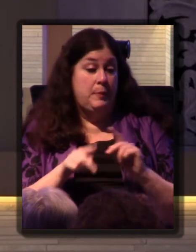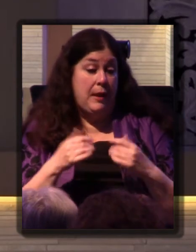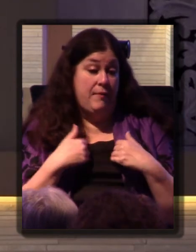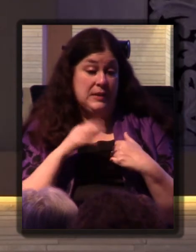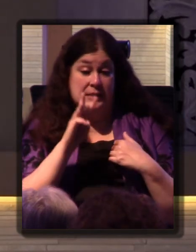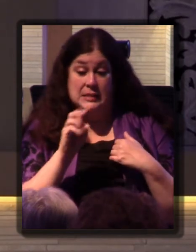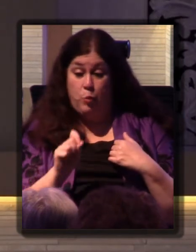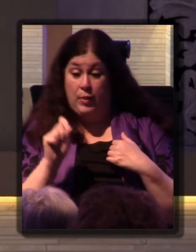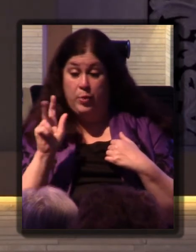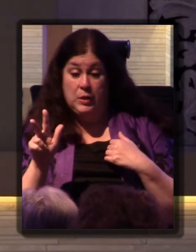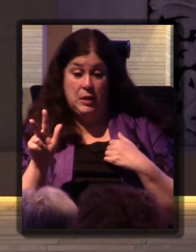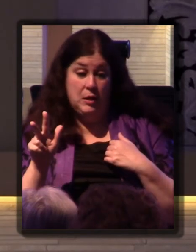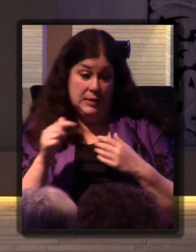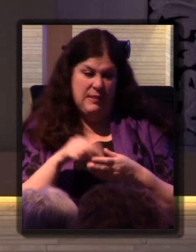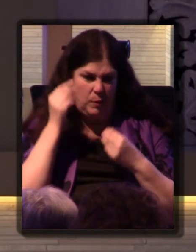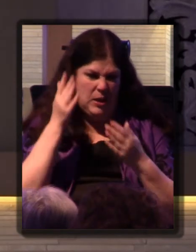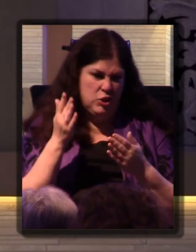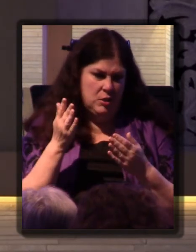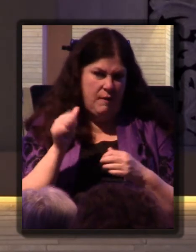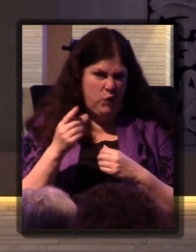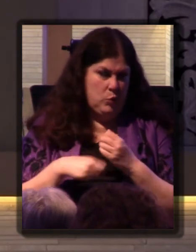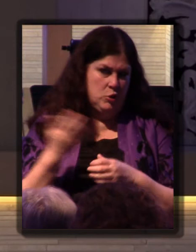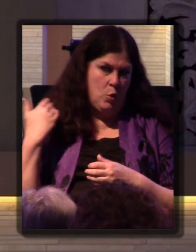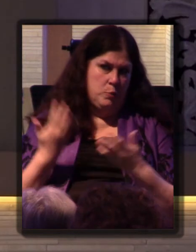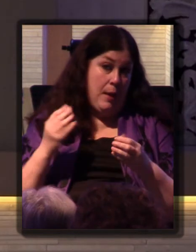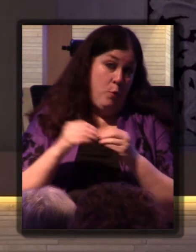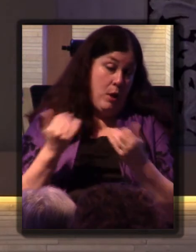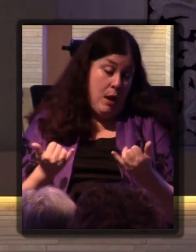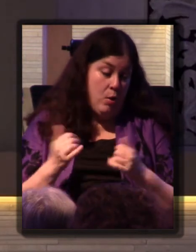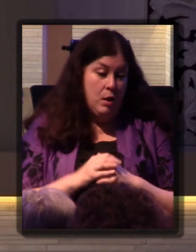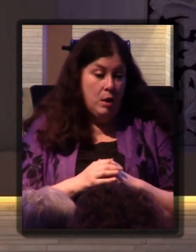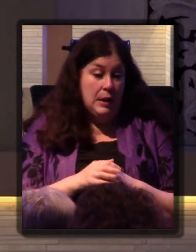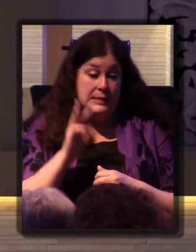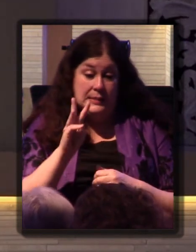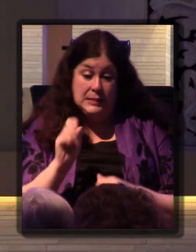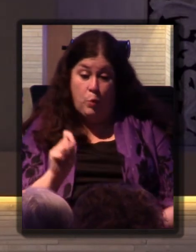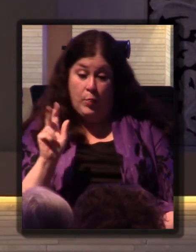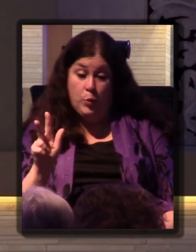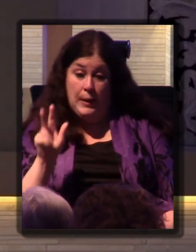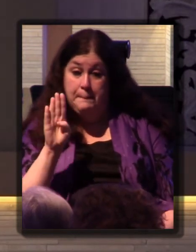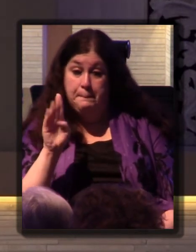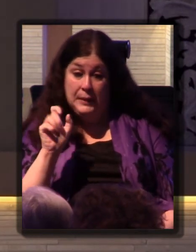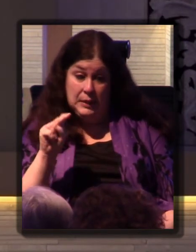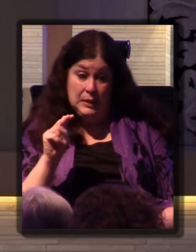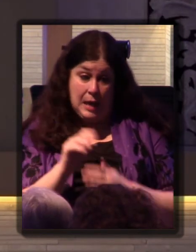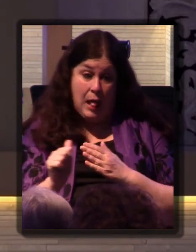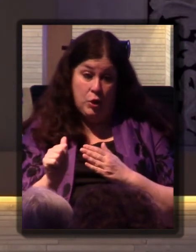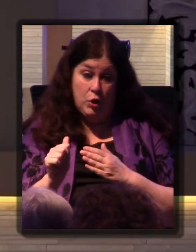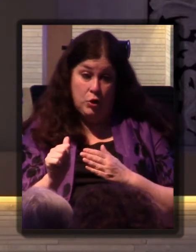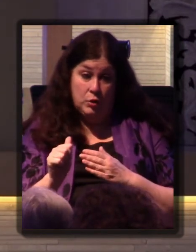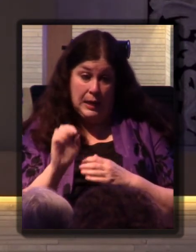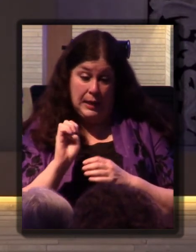so these guys have a 6.3, this information is a couple of years old, so it's probably even more than this now, a